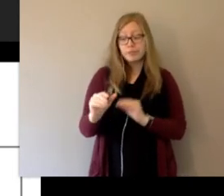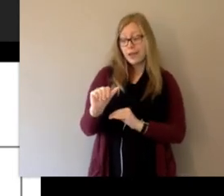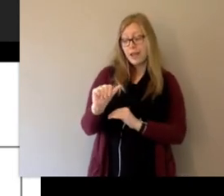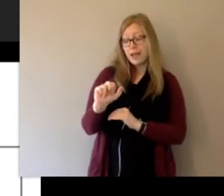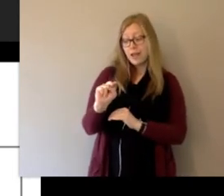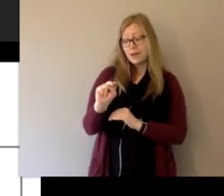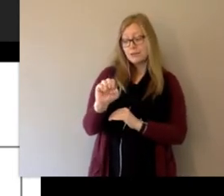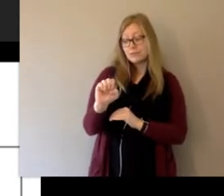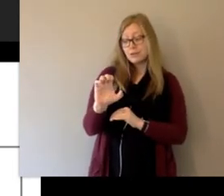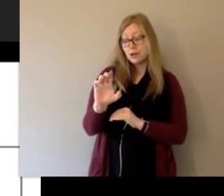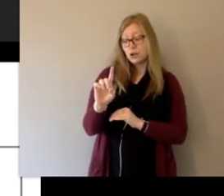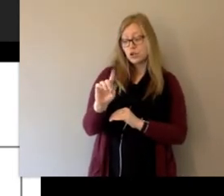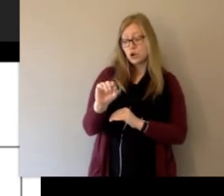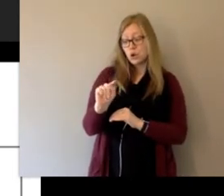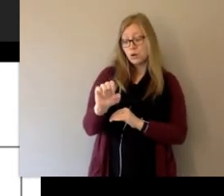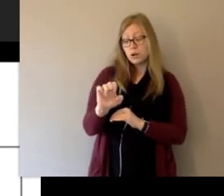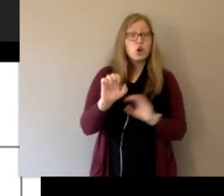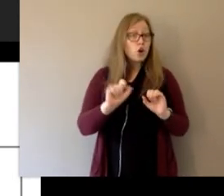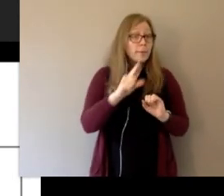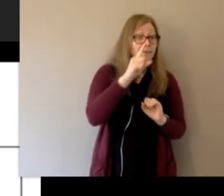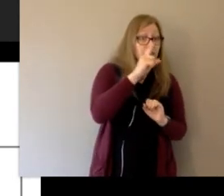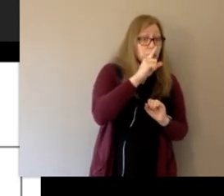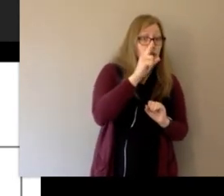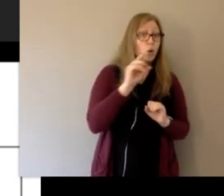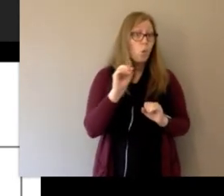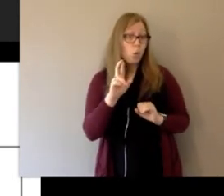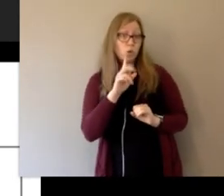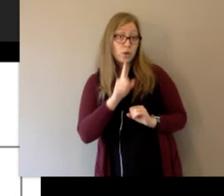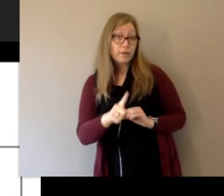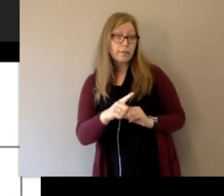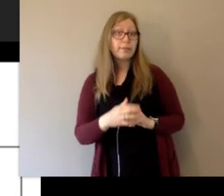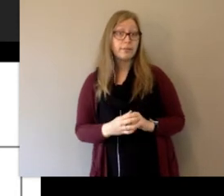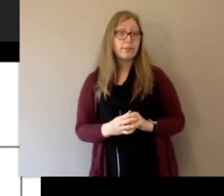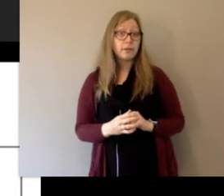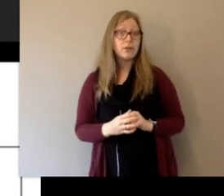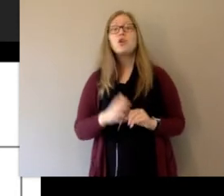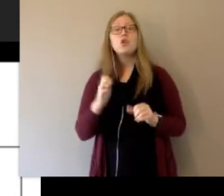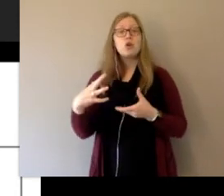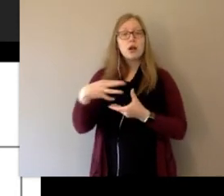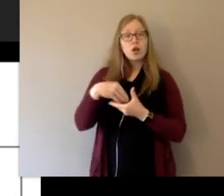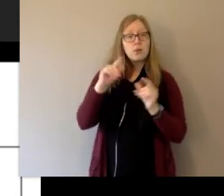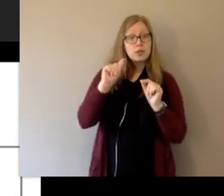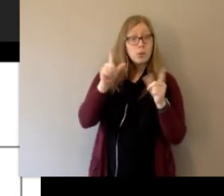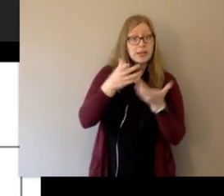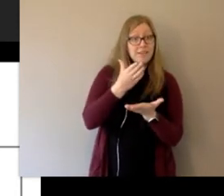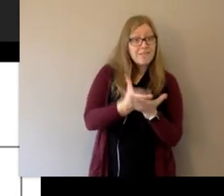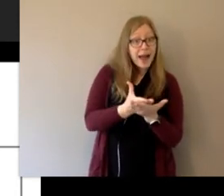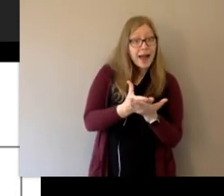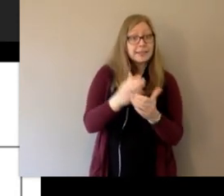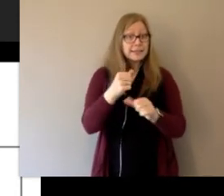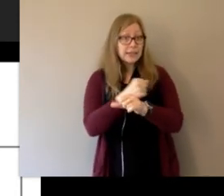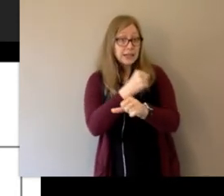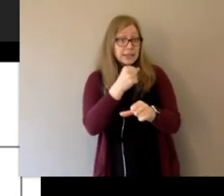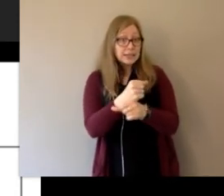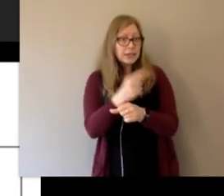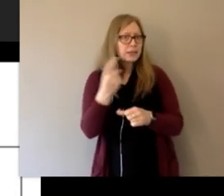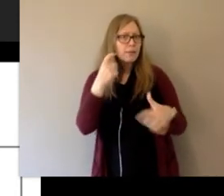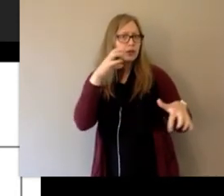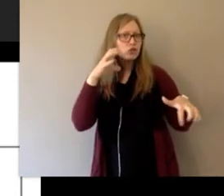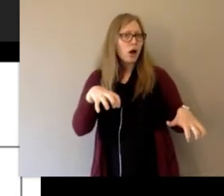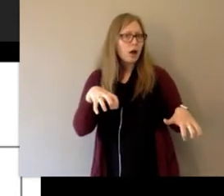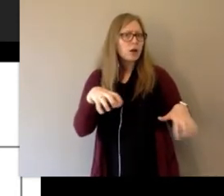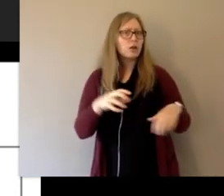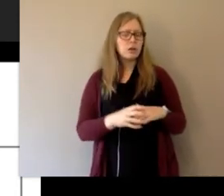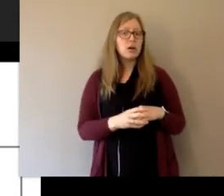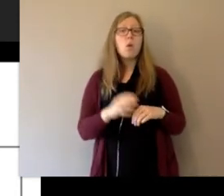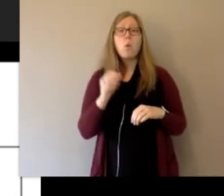story, fictional story or real story. It could include a surprising fact or statistic. Or it could be